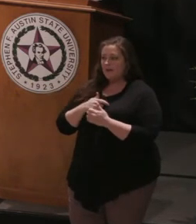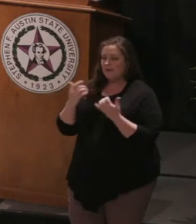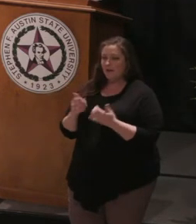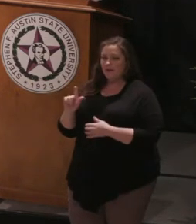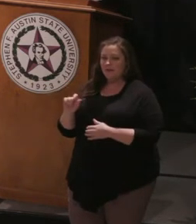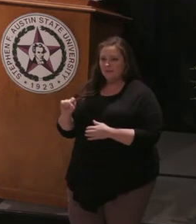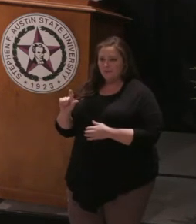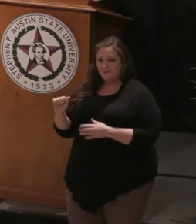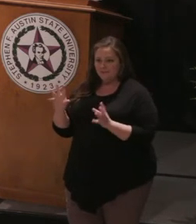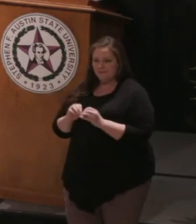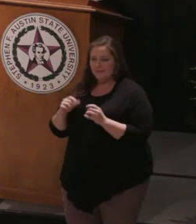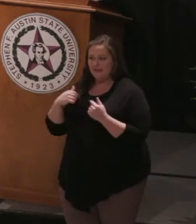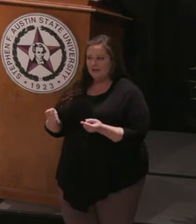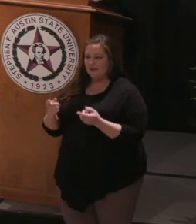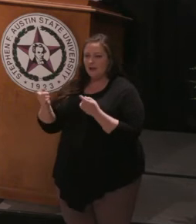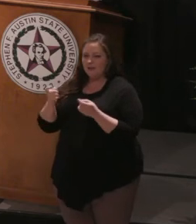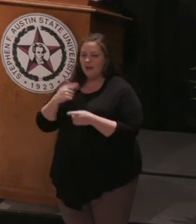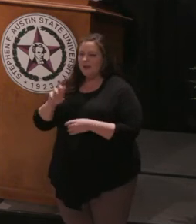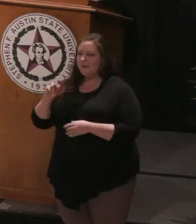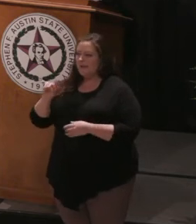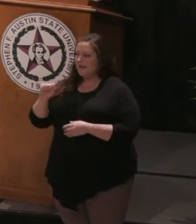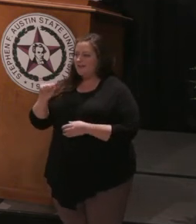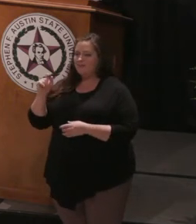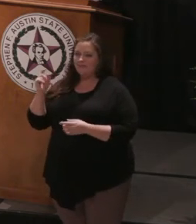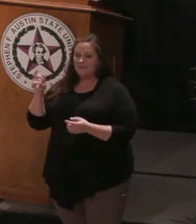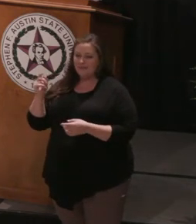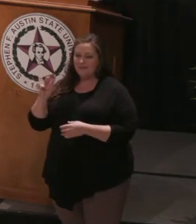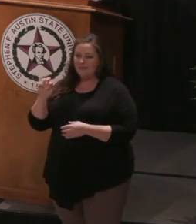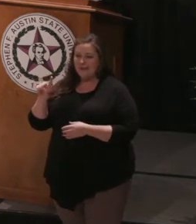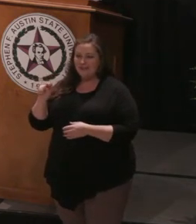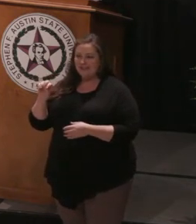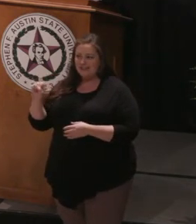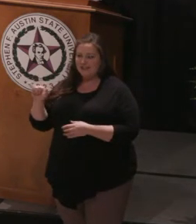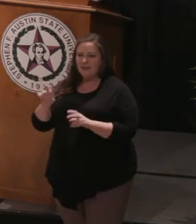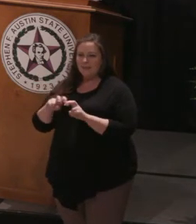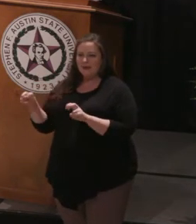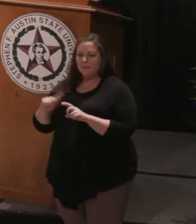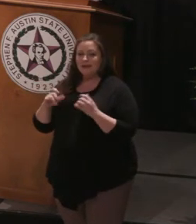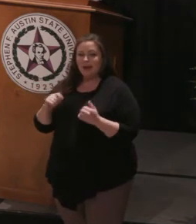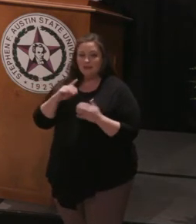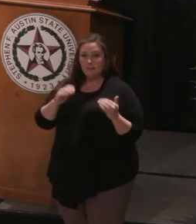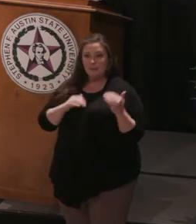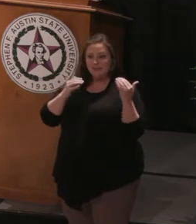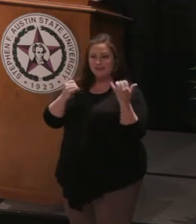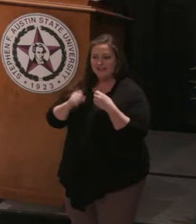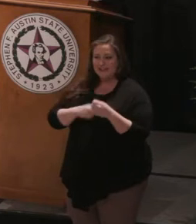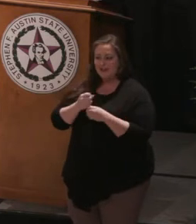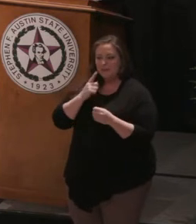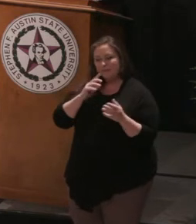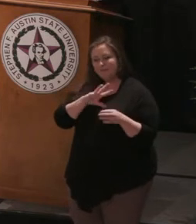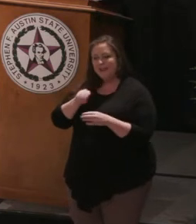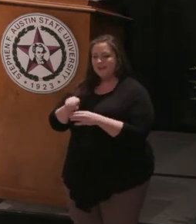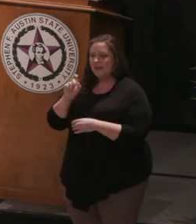Summit, moderating our Media Madness panel, and he's done an exceptional job, but he's got a promotion this year, and we're bringing him in because